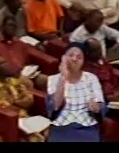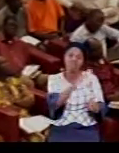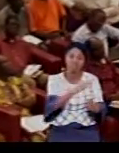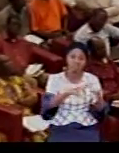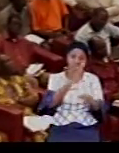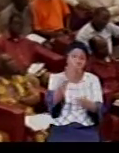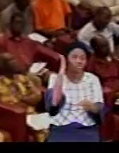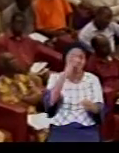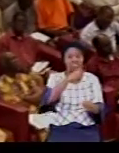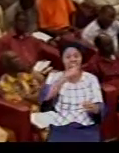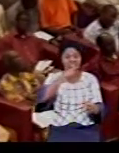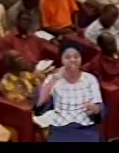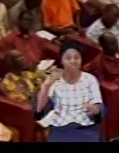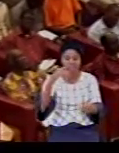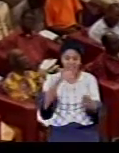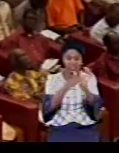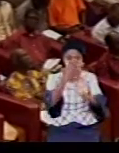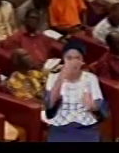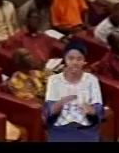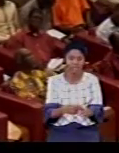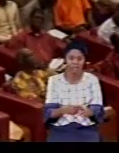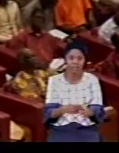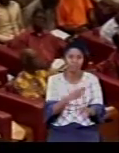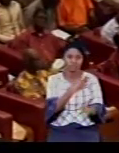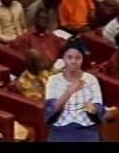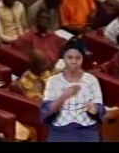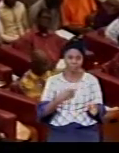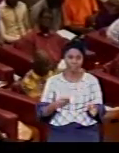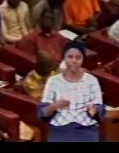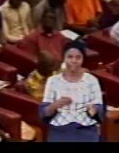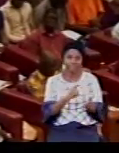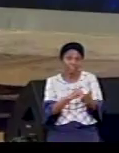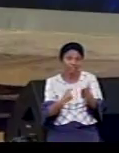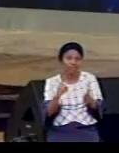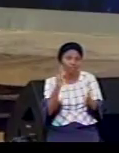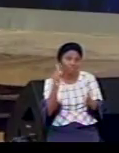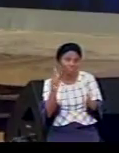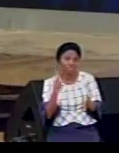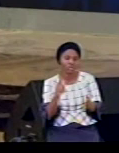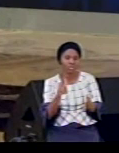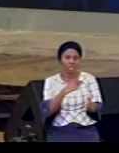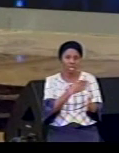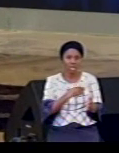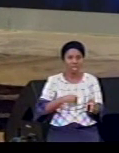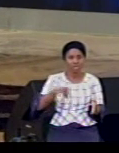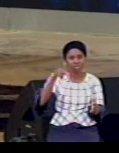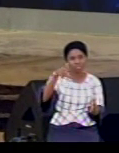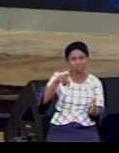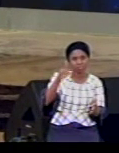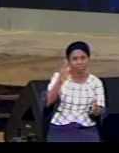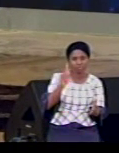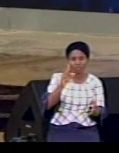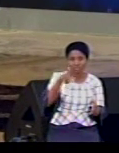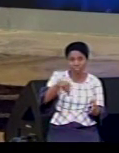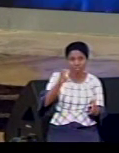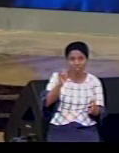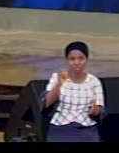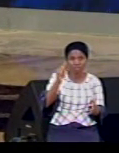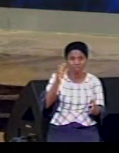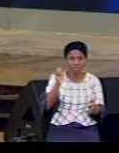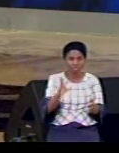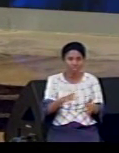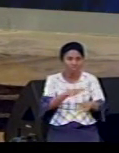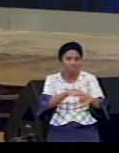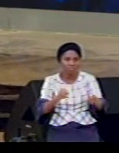And Peter, calling to remembrance, verse 21, says unto him, Master, behold, the fig